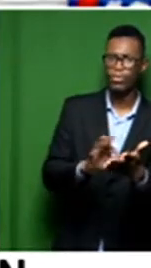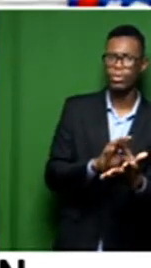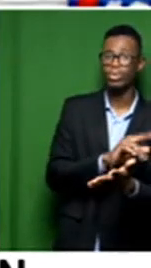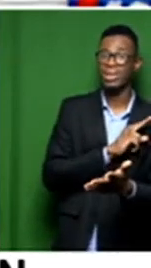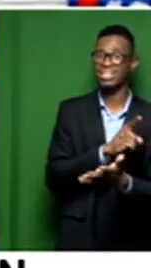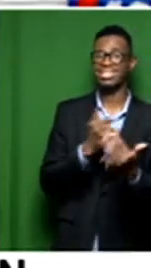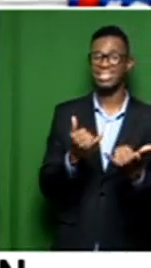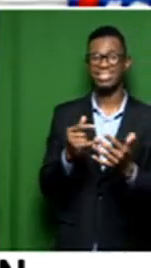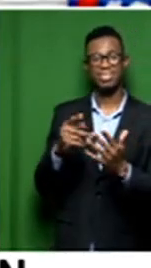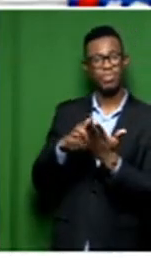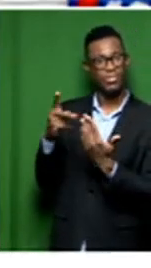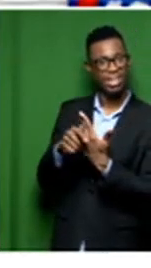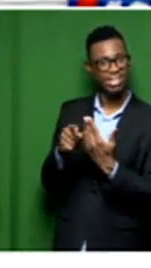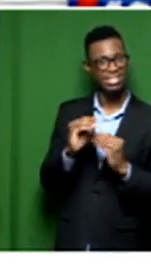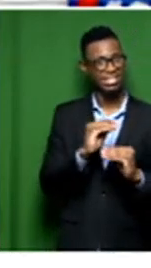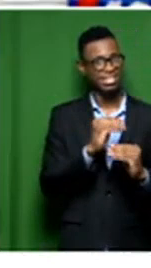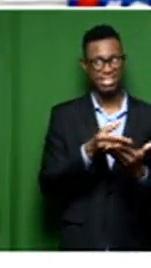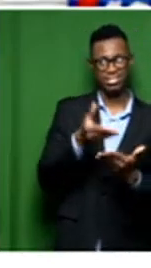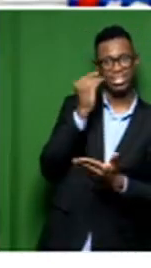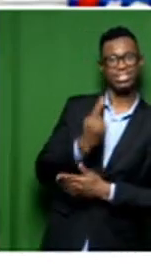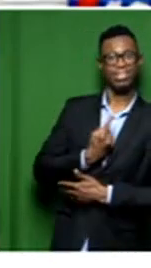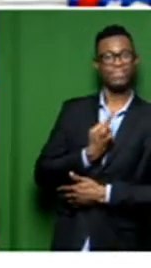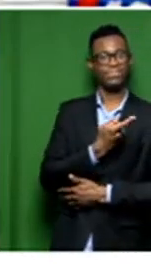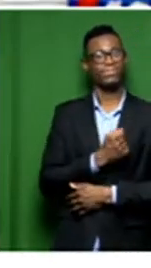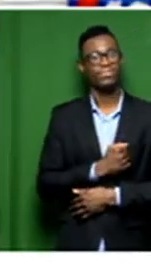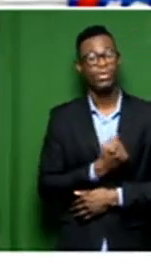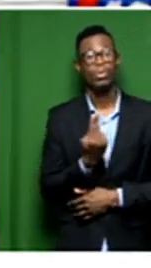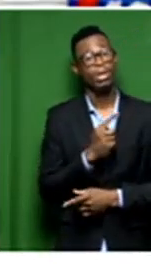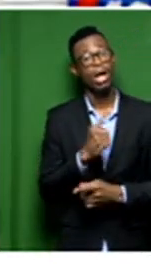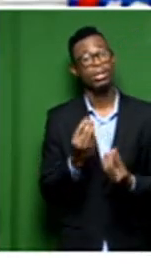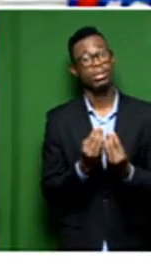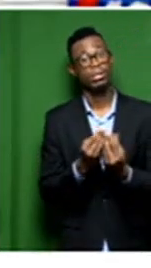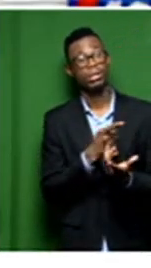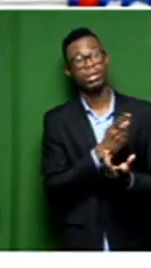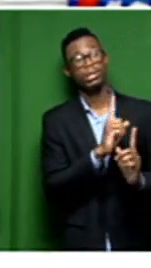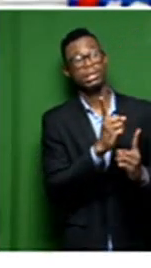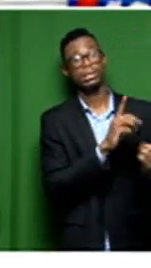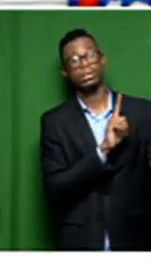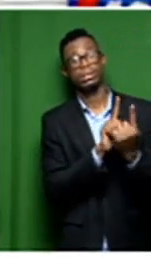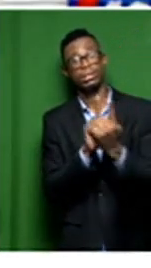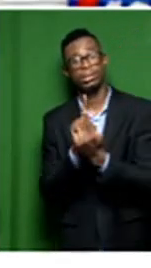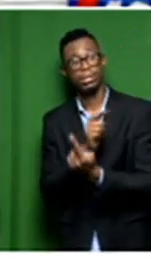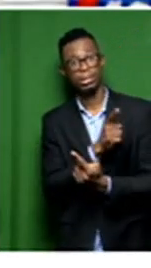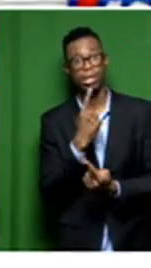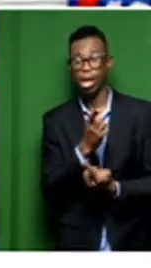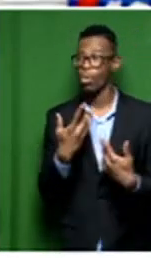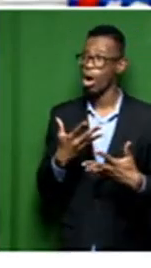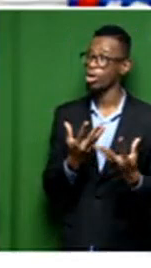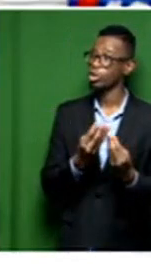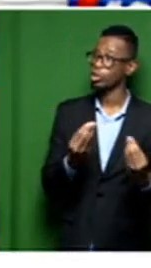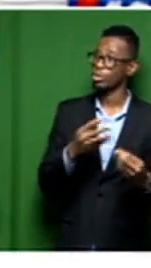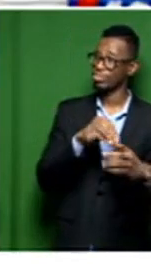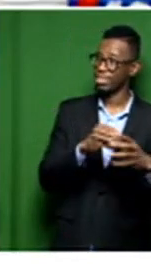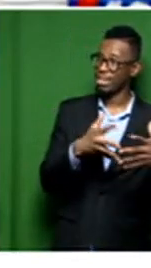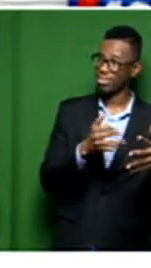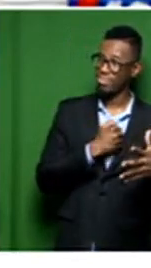so important. Another thing that we found that was really powerful is that educators have come to us and said, children in my classroom are